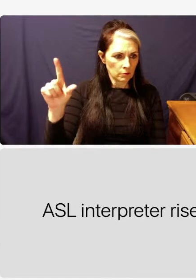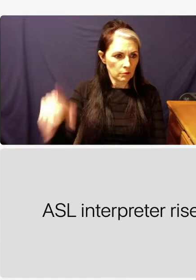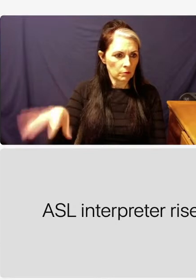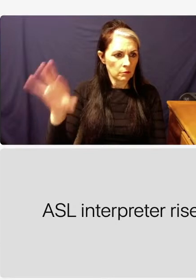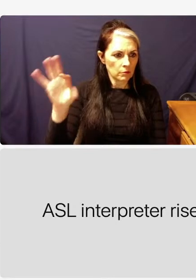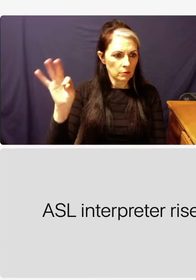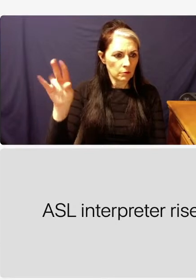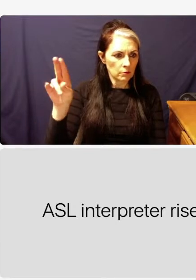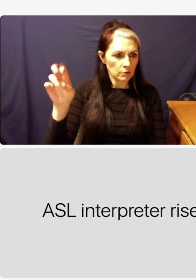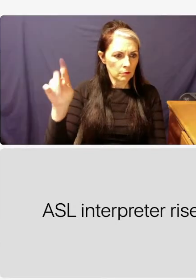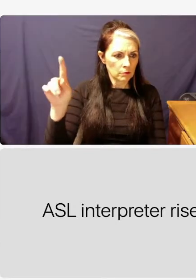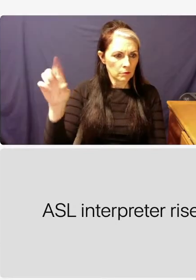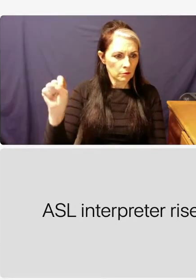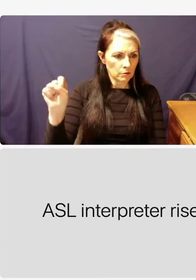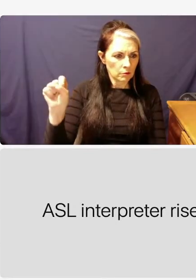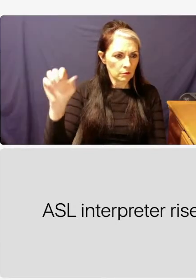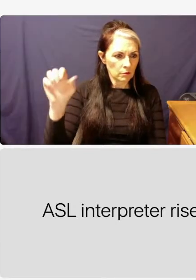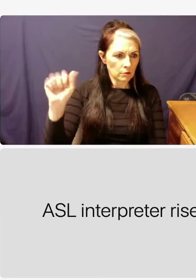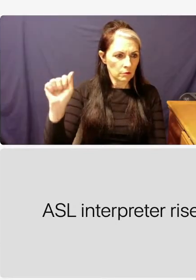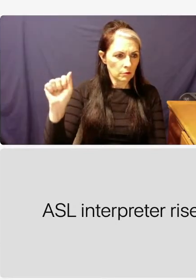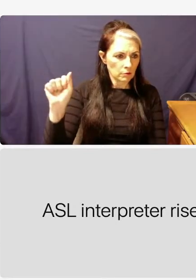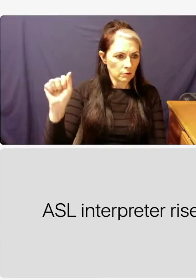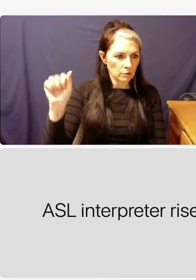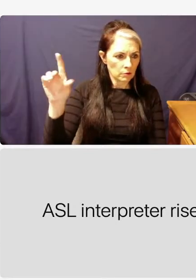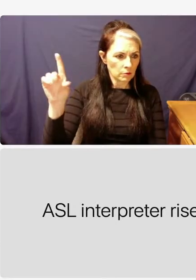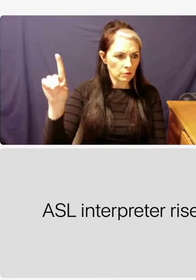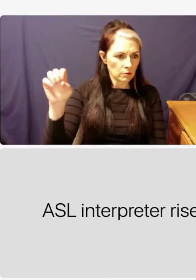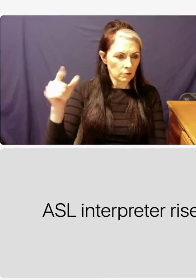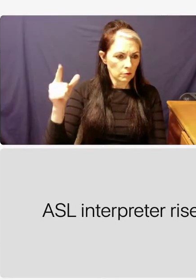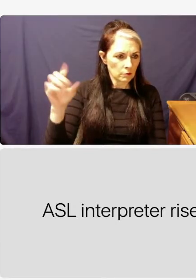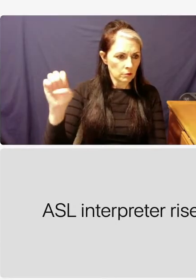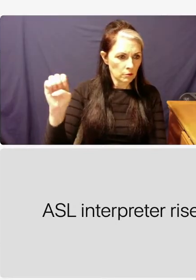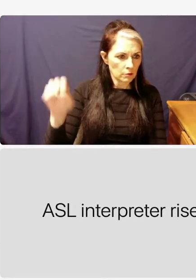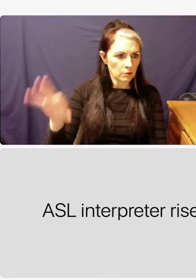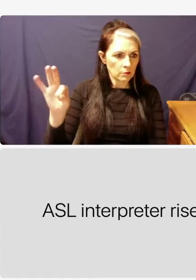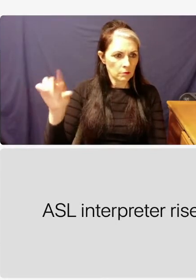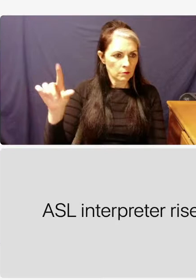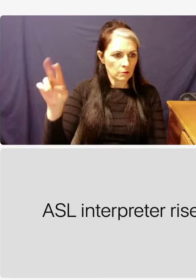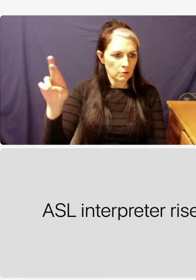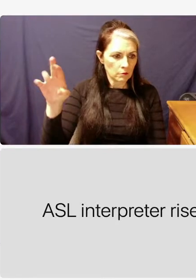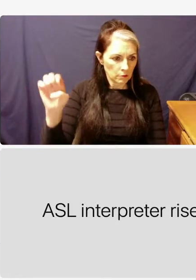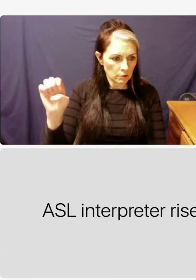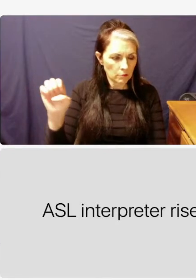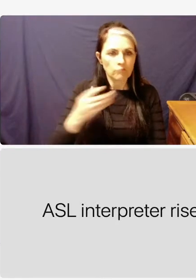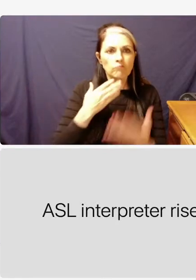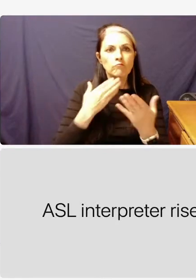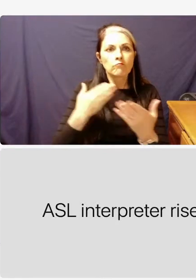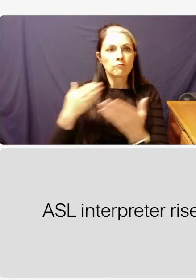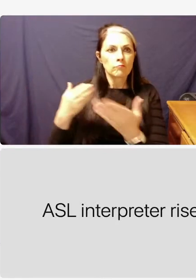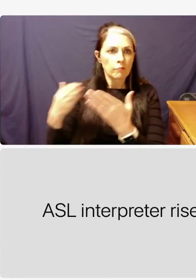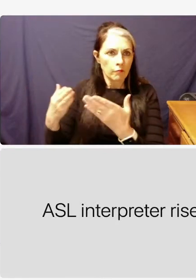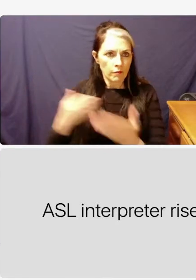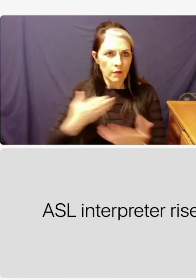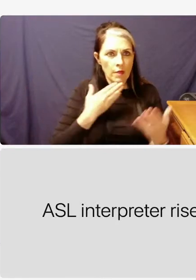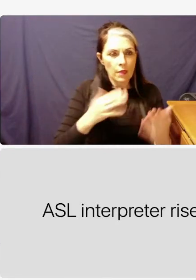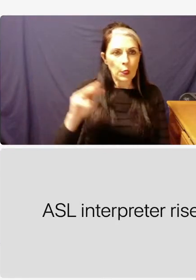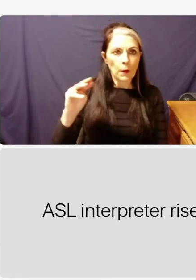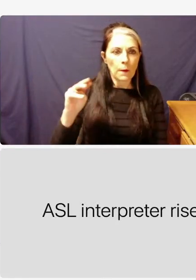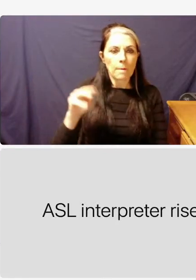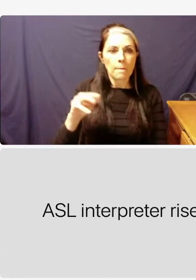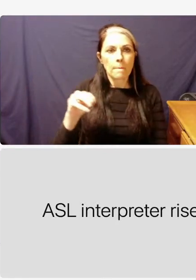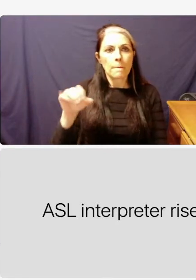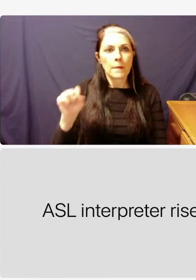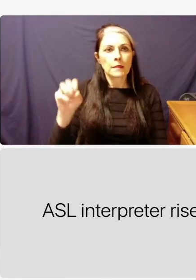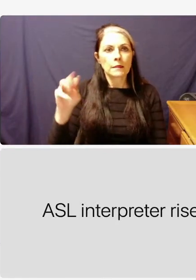mr flores here thank you thank you for that mr medina and we'll begin as we do uh each meeting with a pledge of